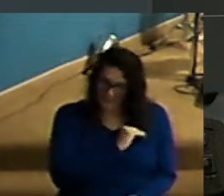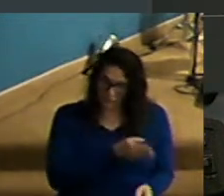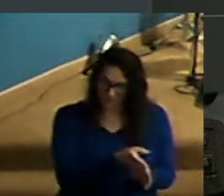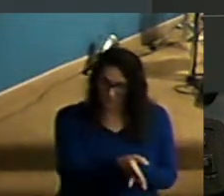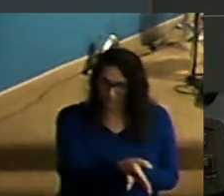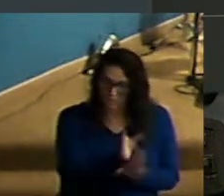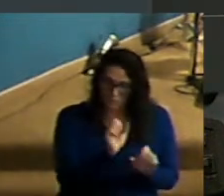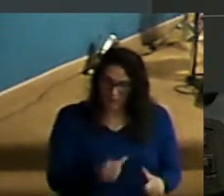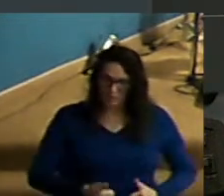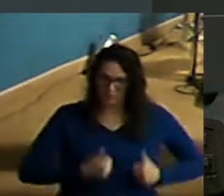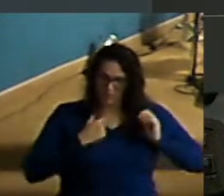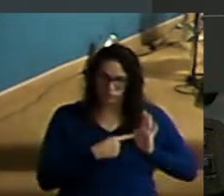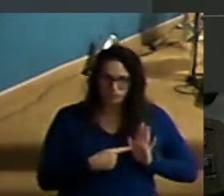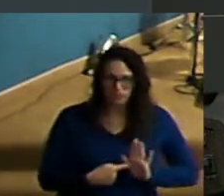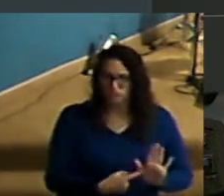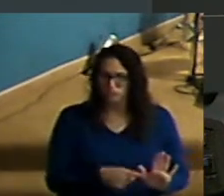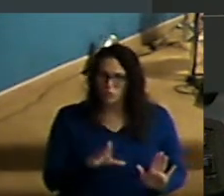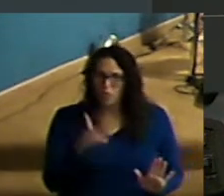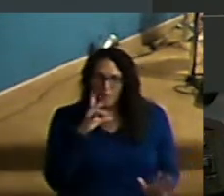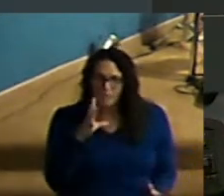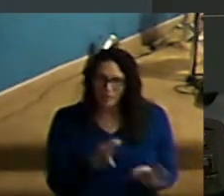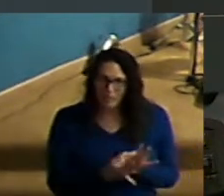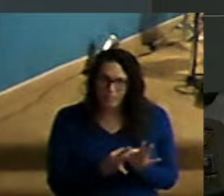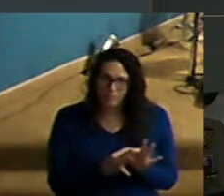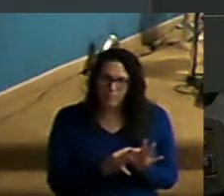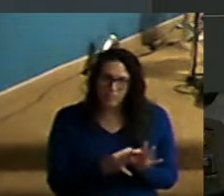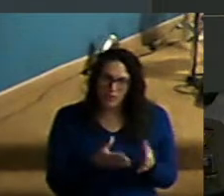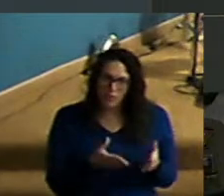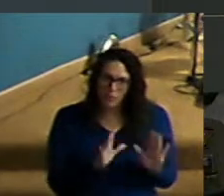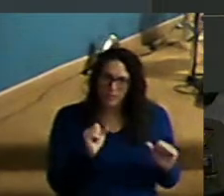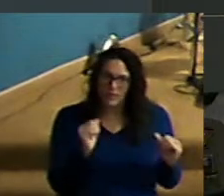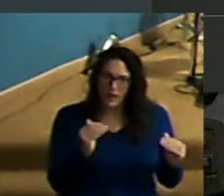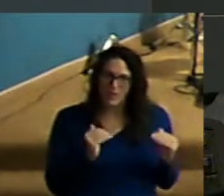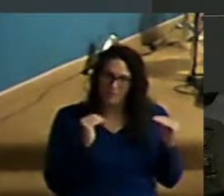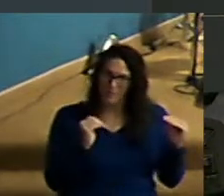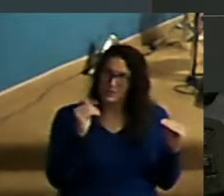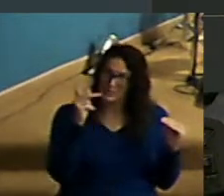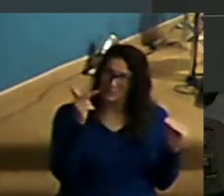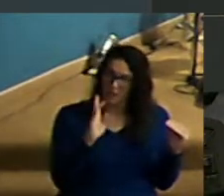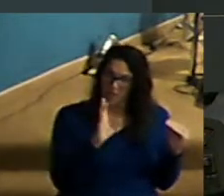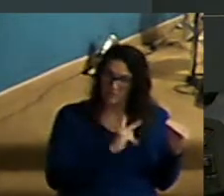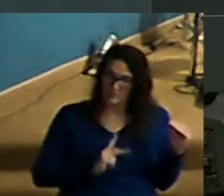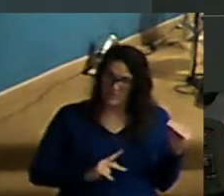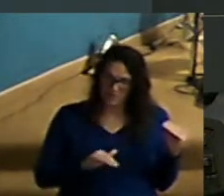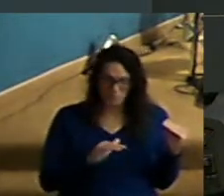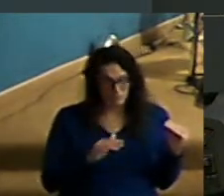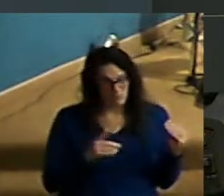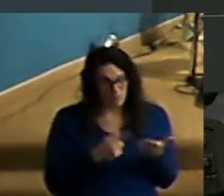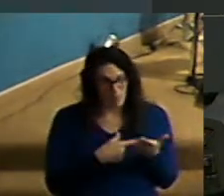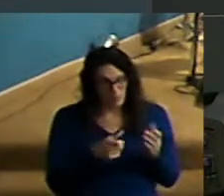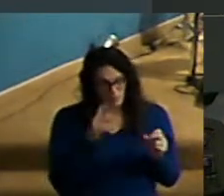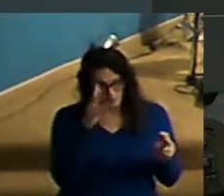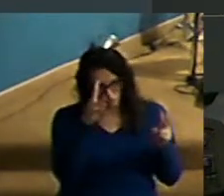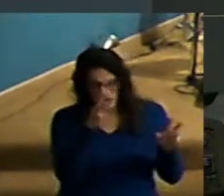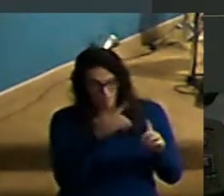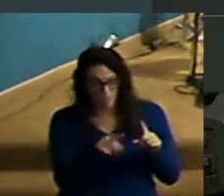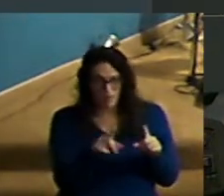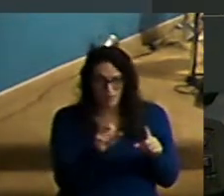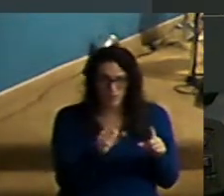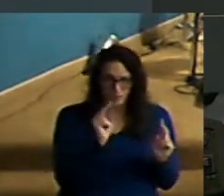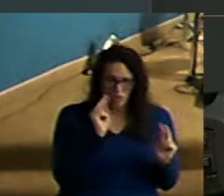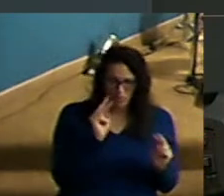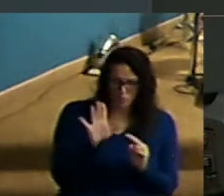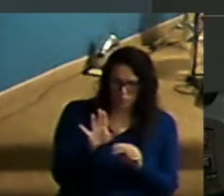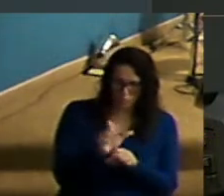live out your faith in ways that advance God's kingdom. You may have to be creative, but they view your work as, I'm going to